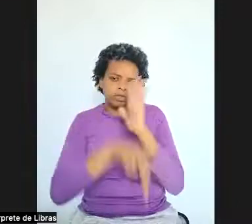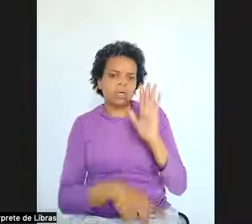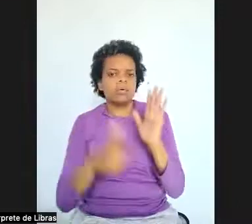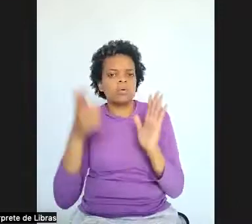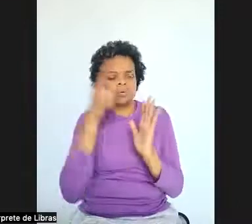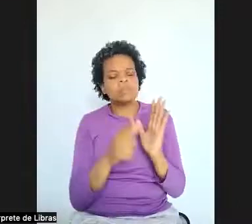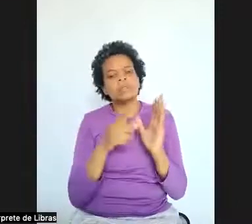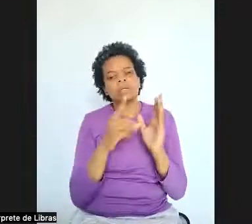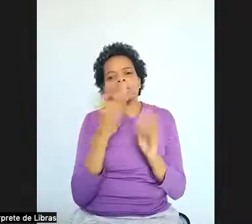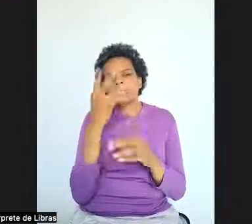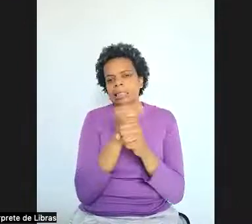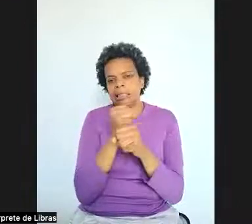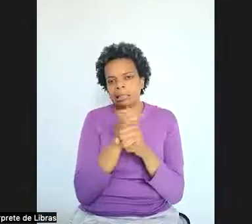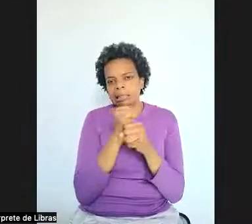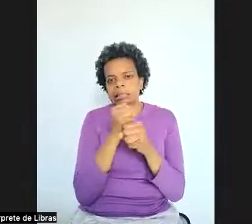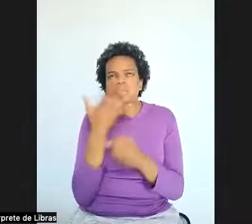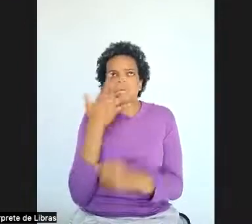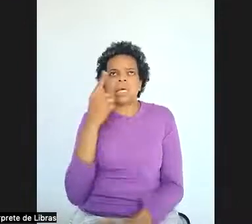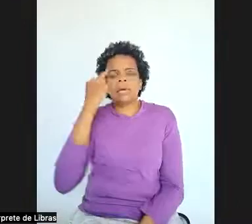and encompassing